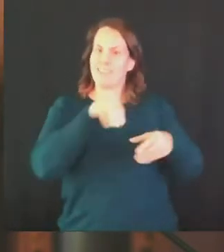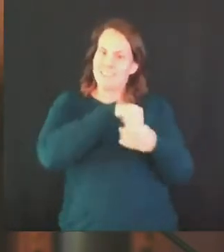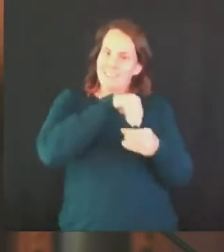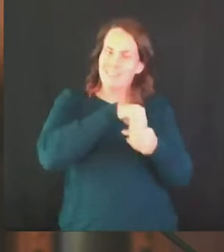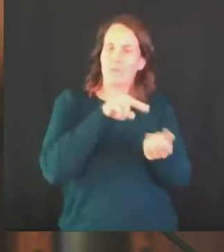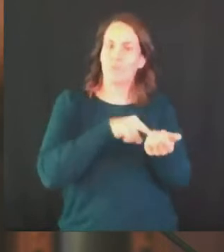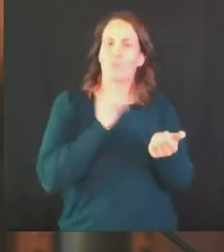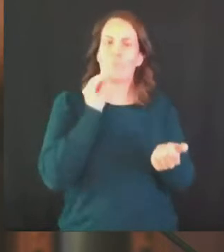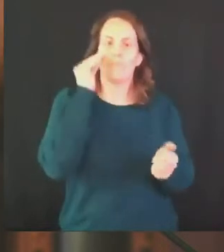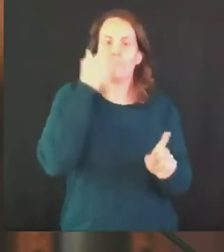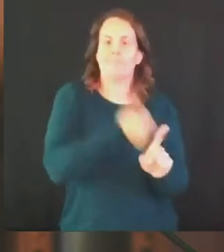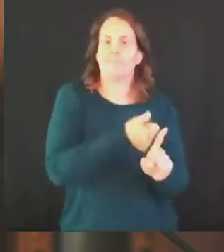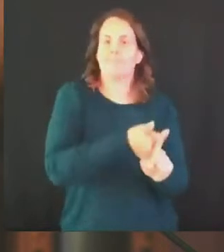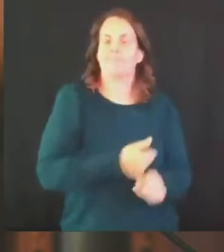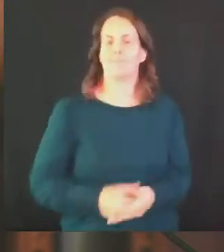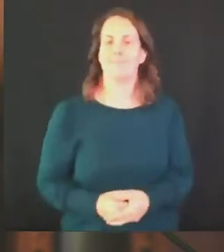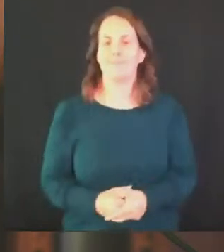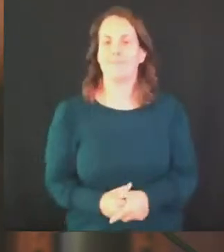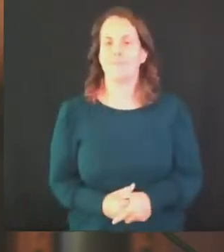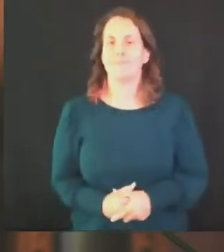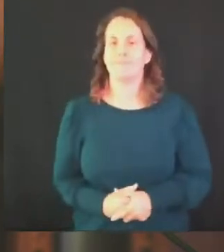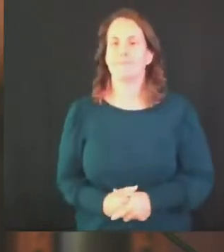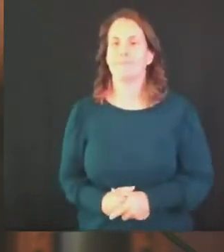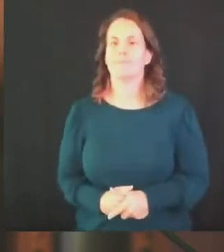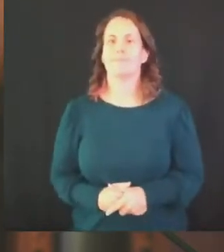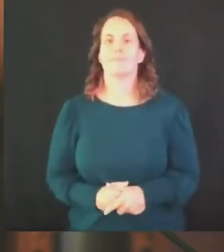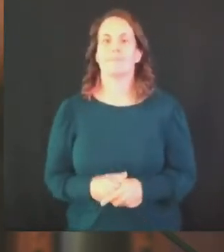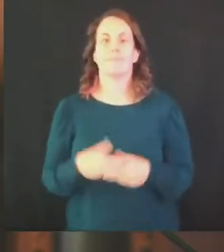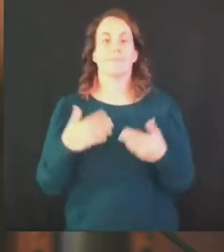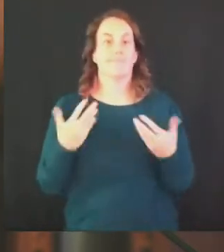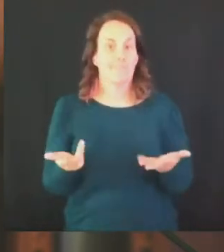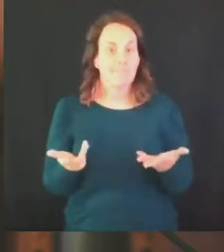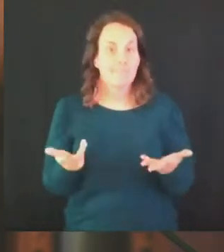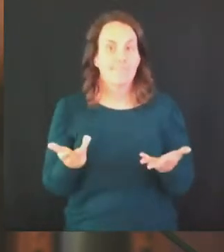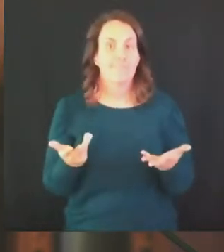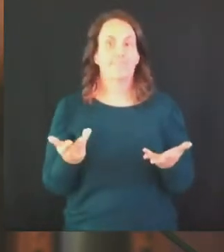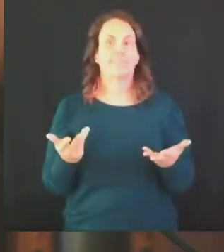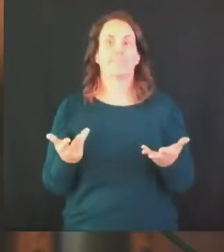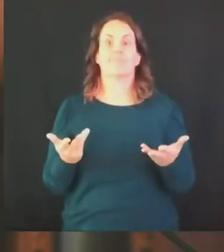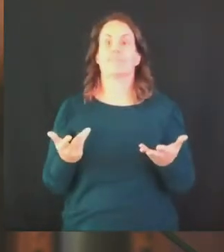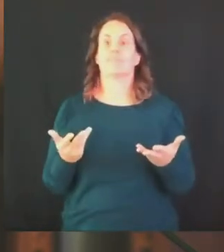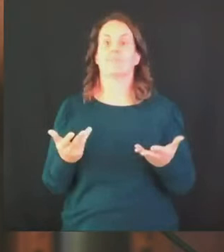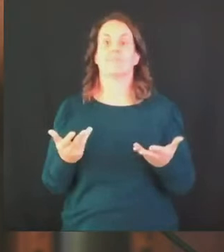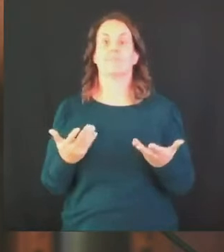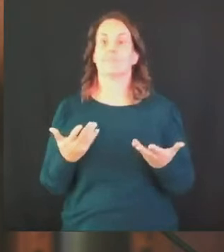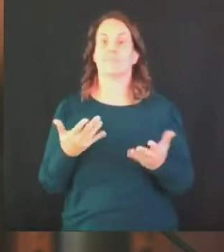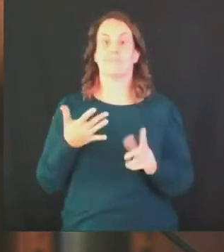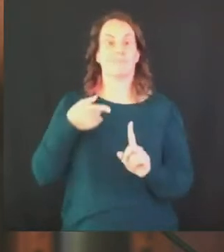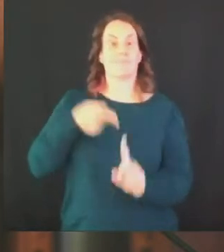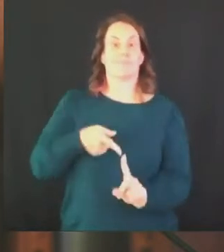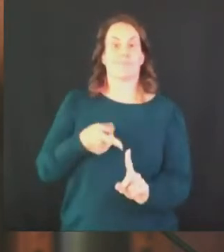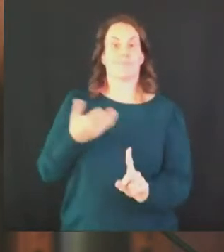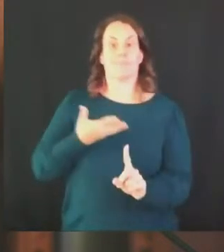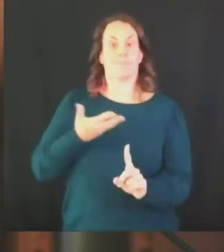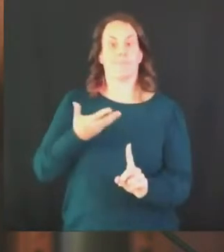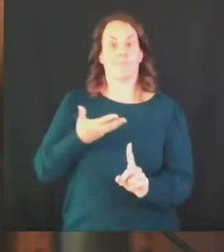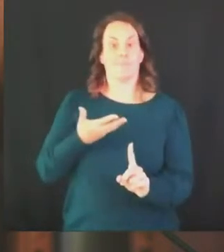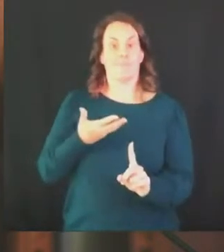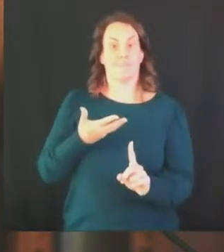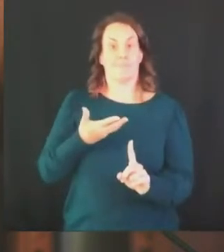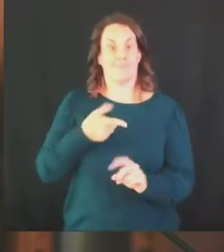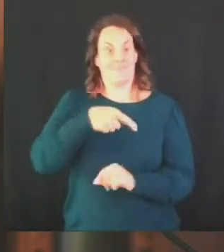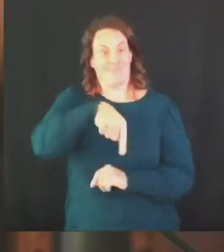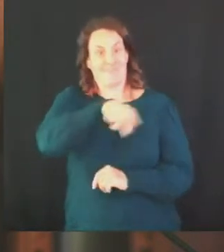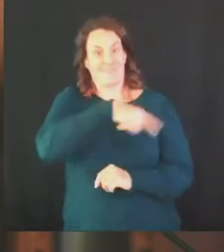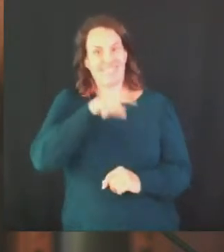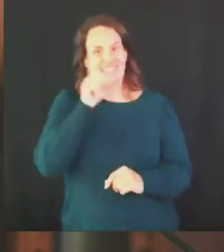cases. And so you need to give nursing homes the space to do that work so that they are protecting those very vulnerable folks who